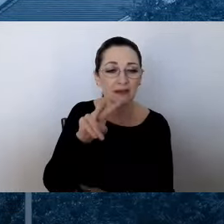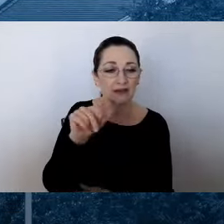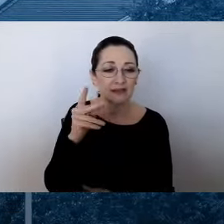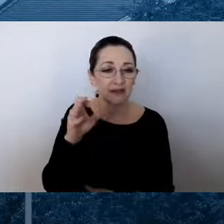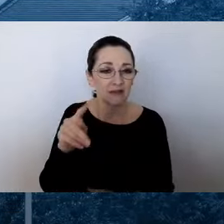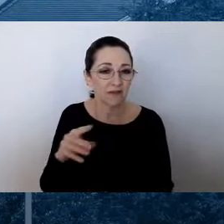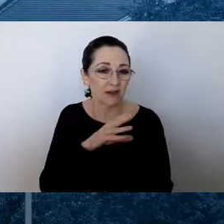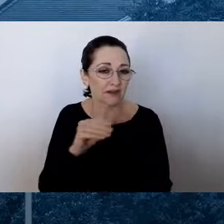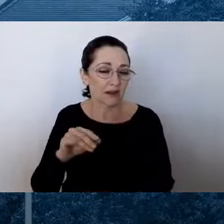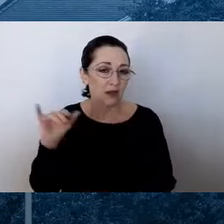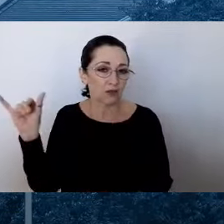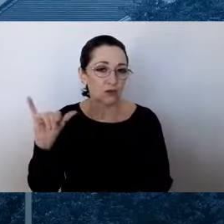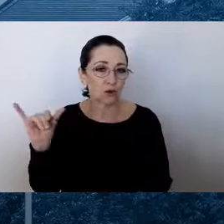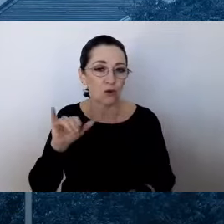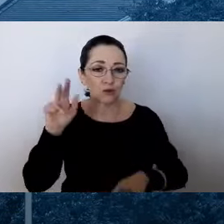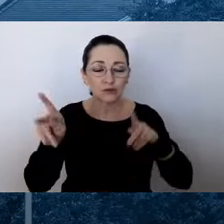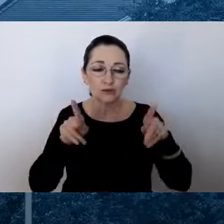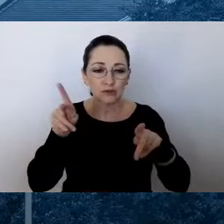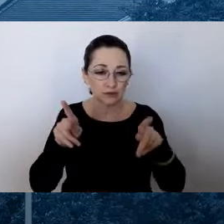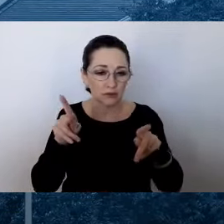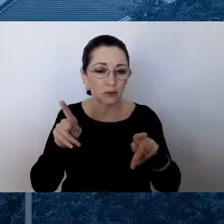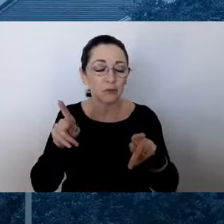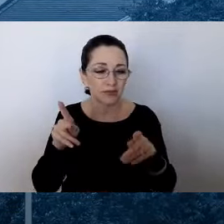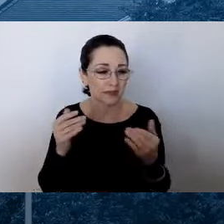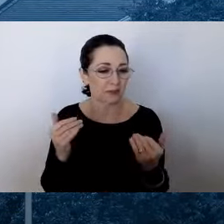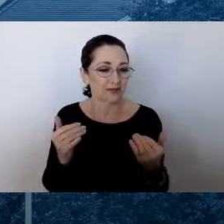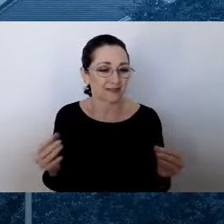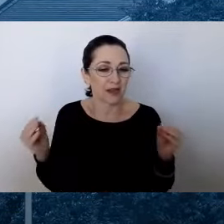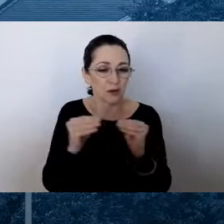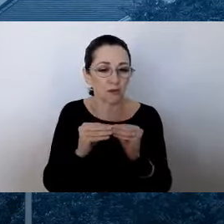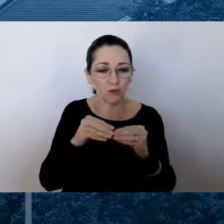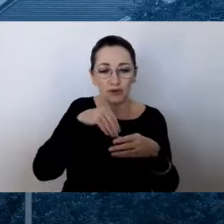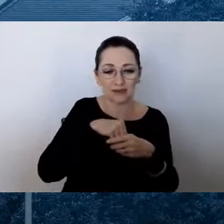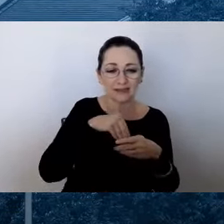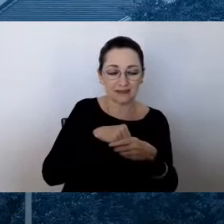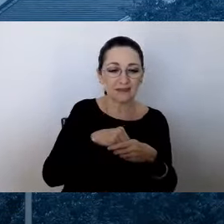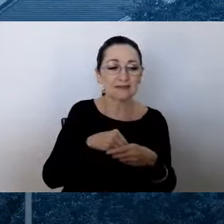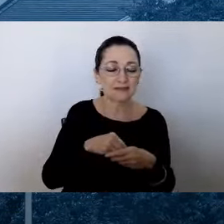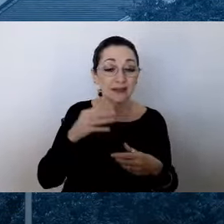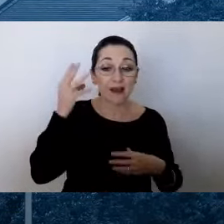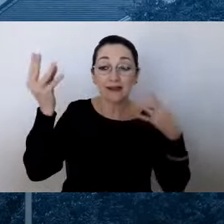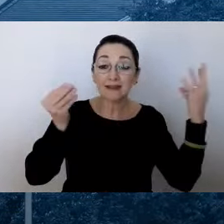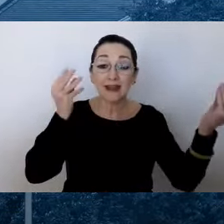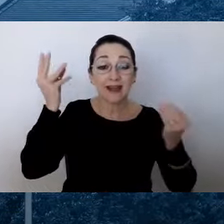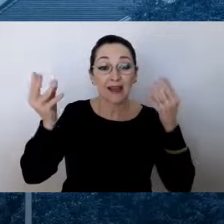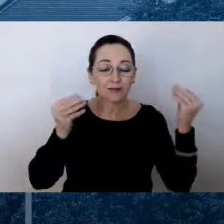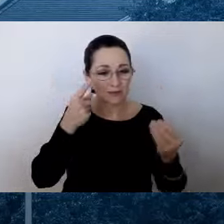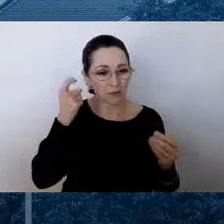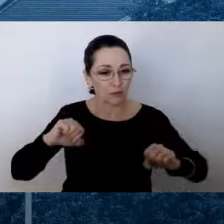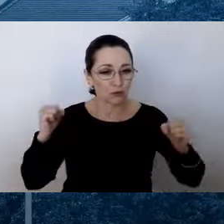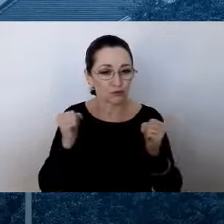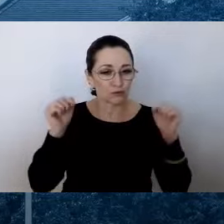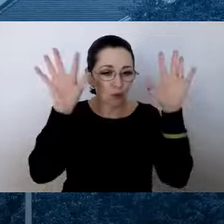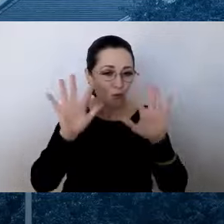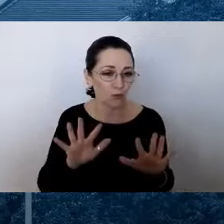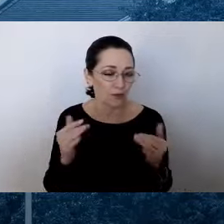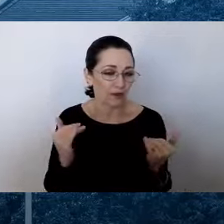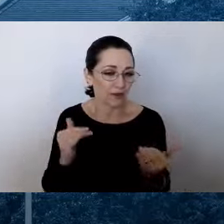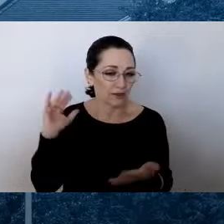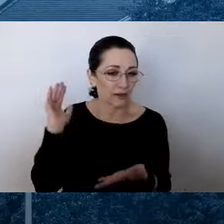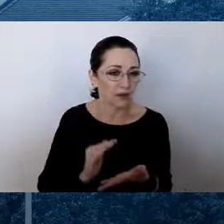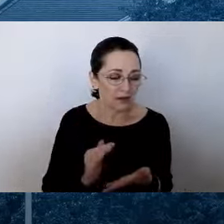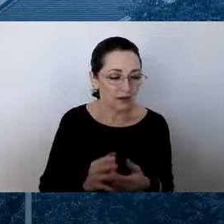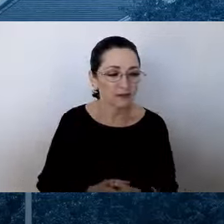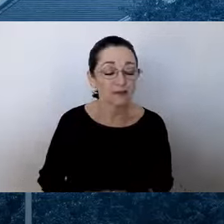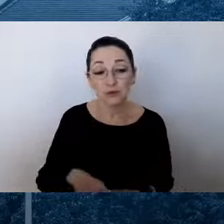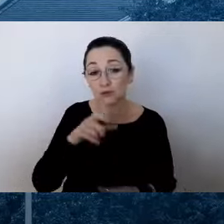indoors by folks. We're joined, as we normally would be, with our press conference with Dr. Rattay, Carol Rattay, who's